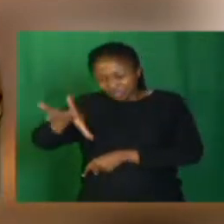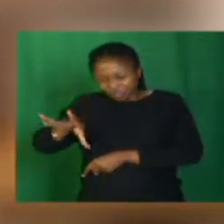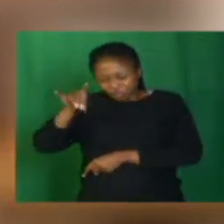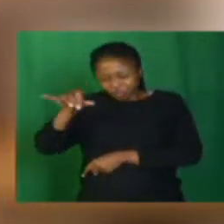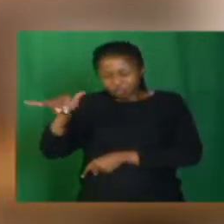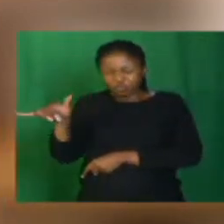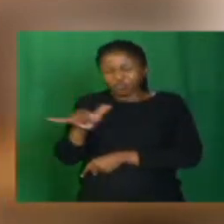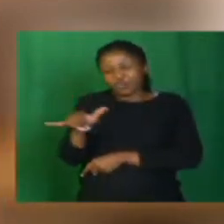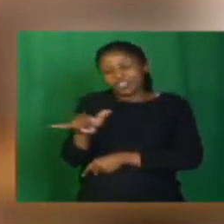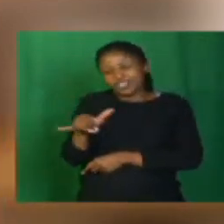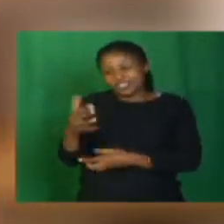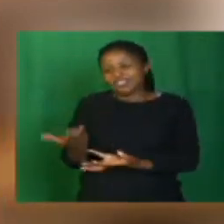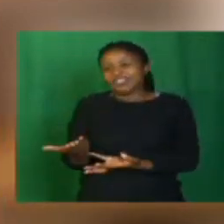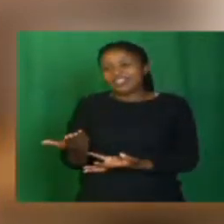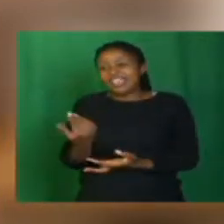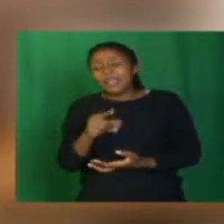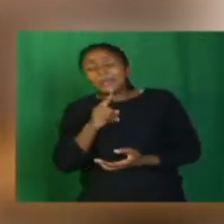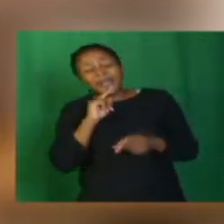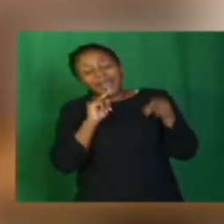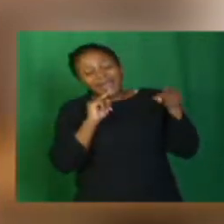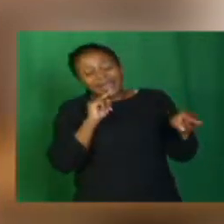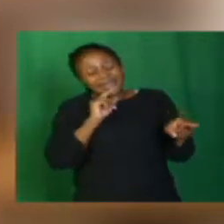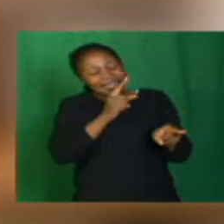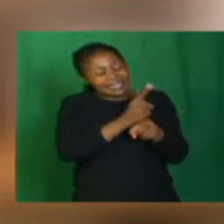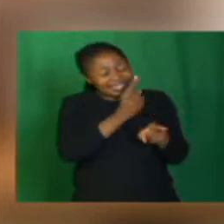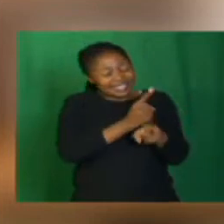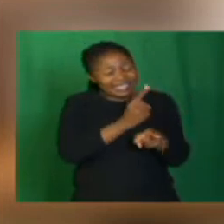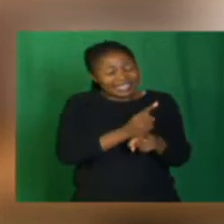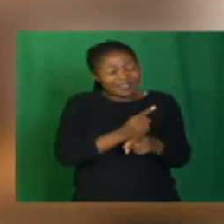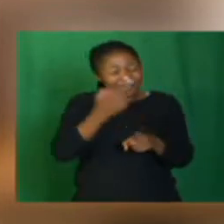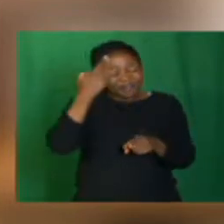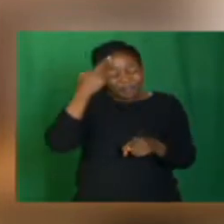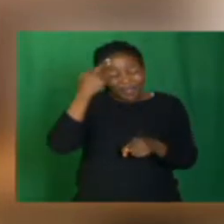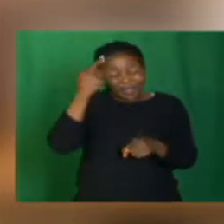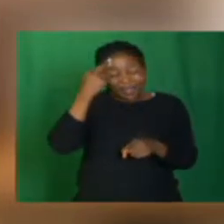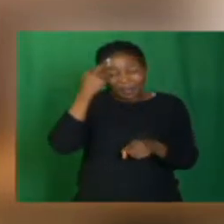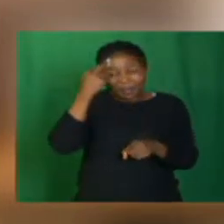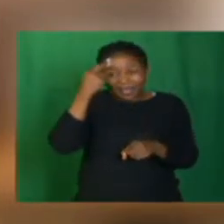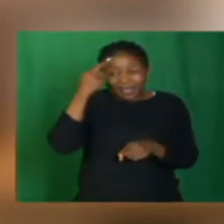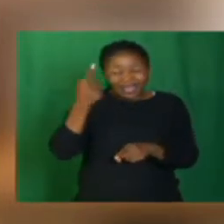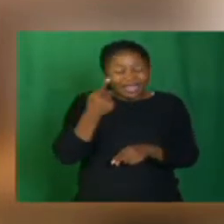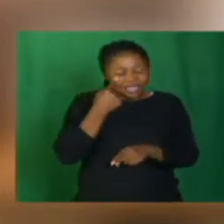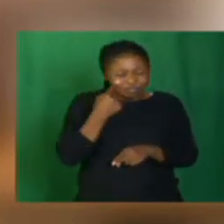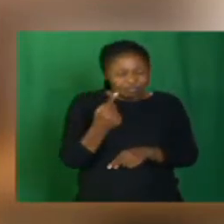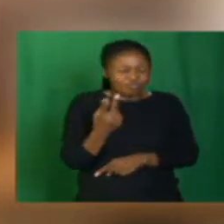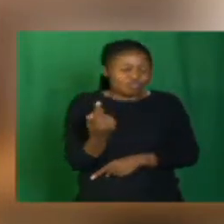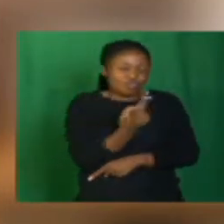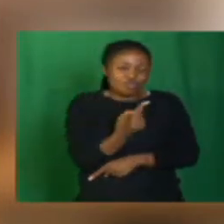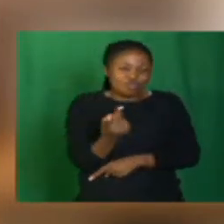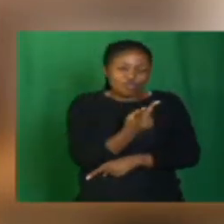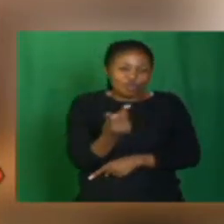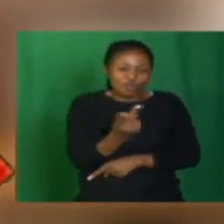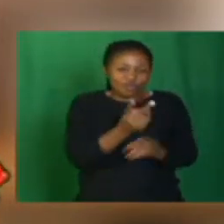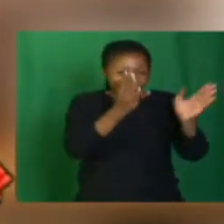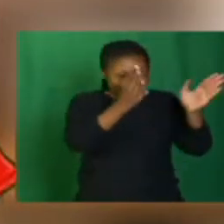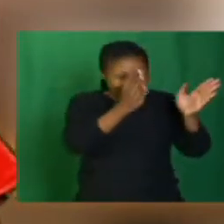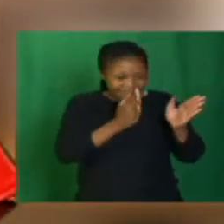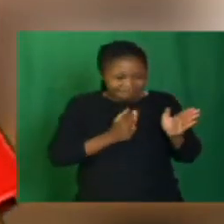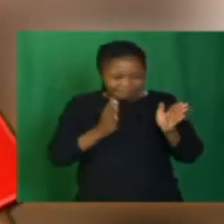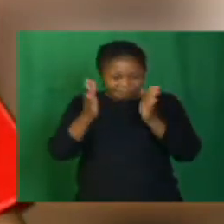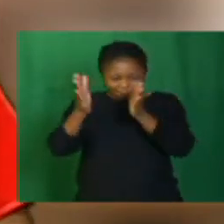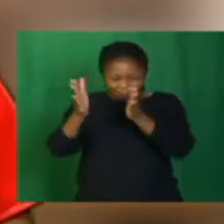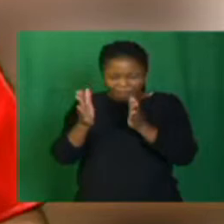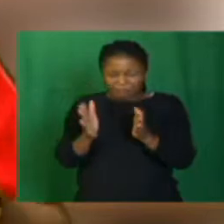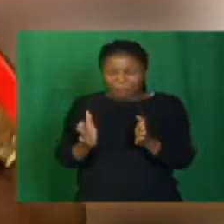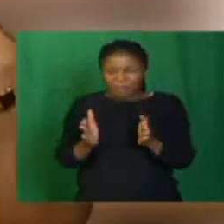at both sides of whatever you are talking about. What follows the introduction? I made an example